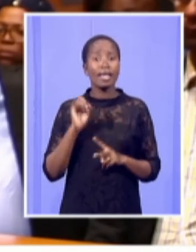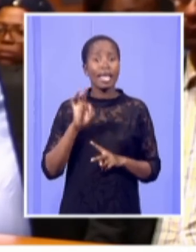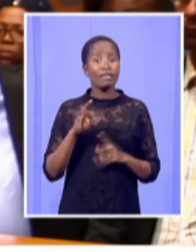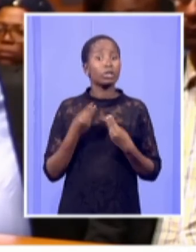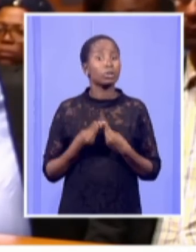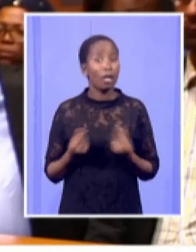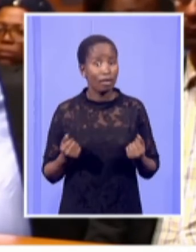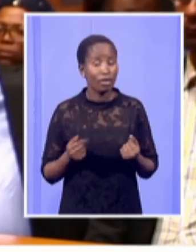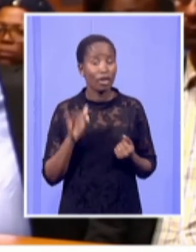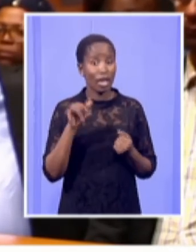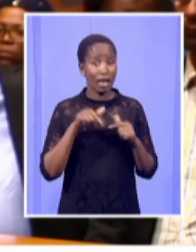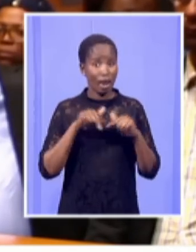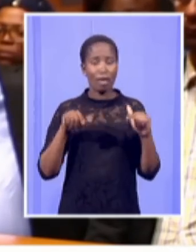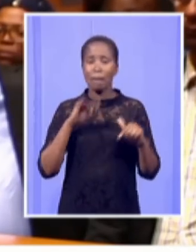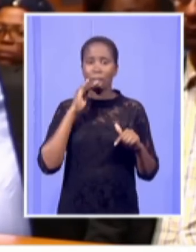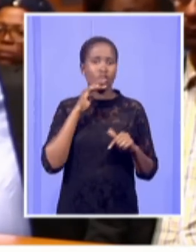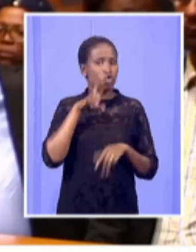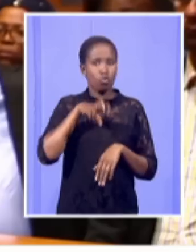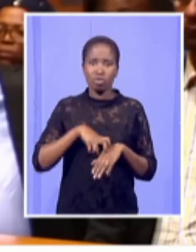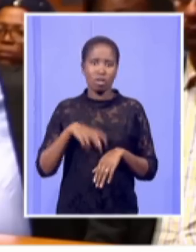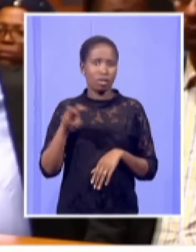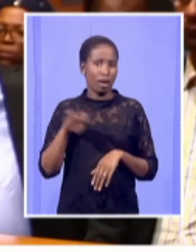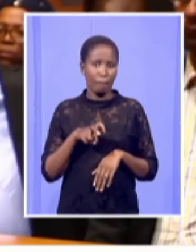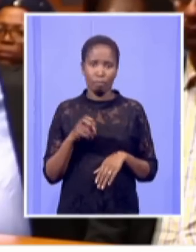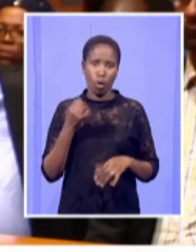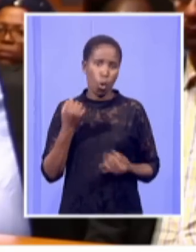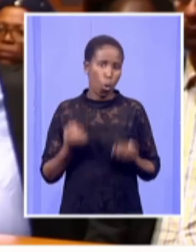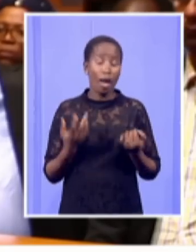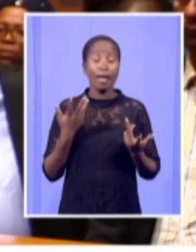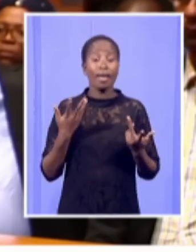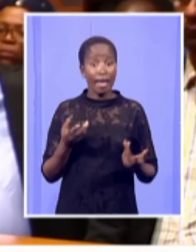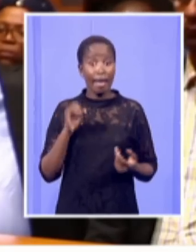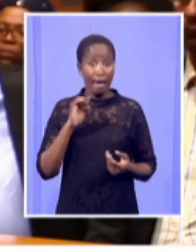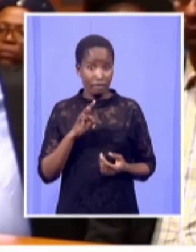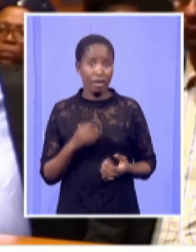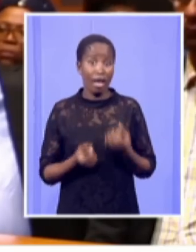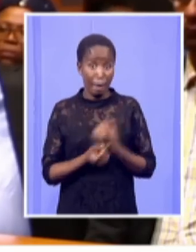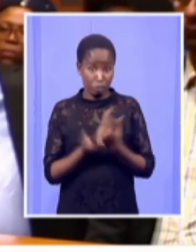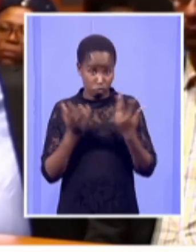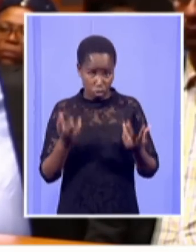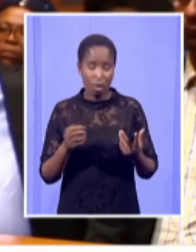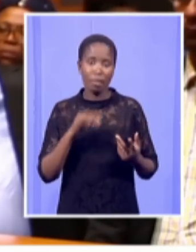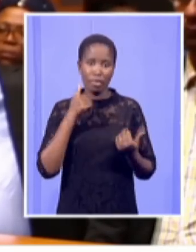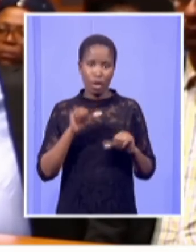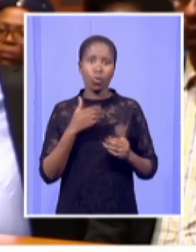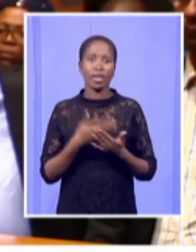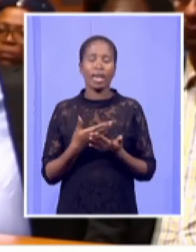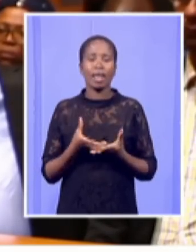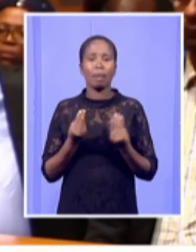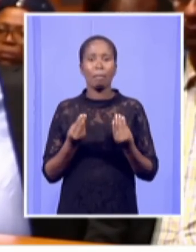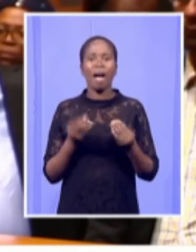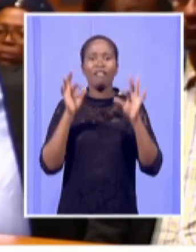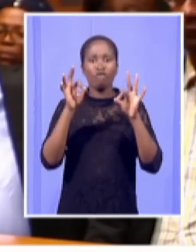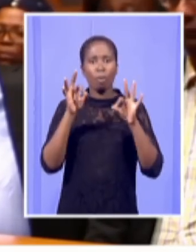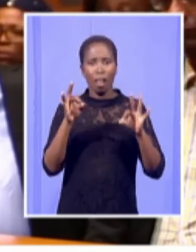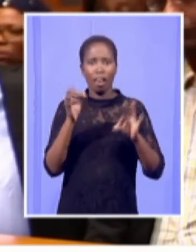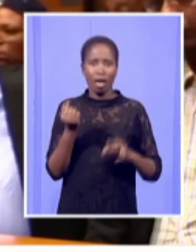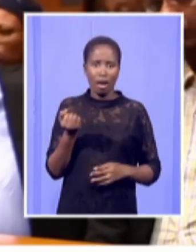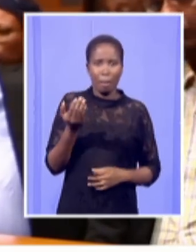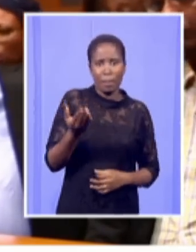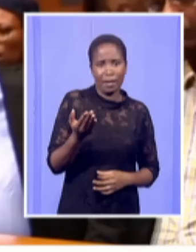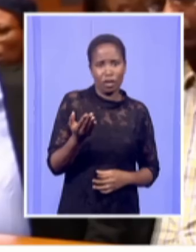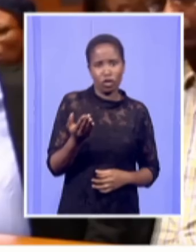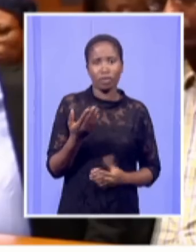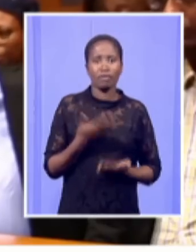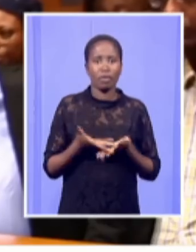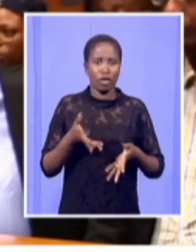be any need for us to approach court. If it's not resolved at that level, then we will make formal application to court for that purpose. So